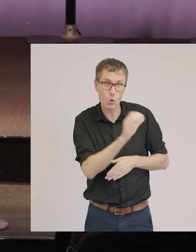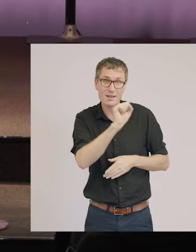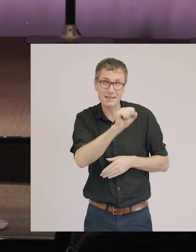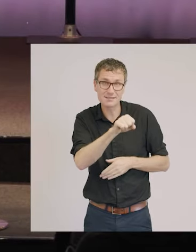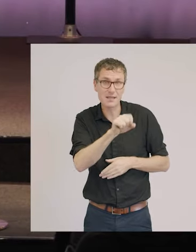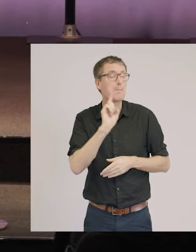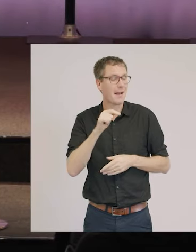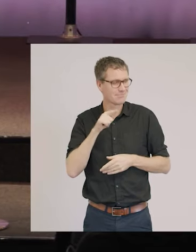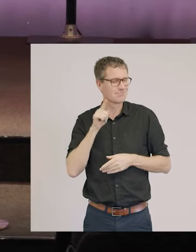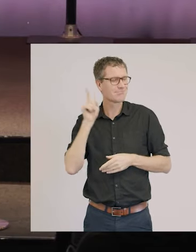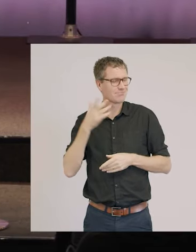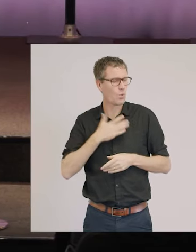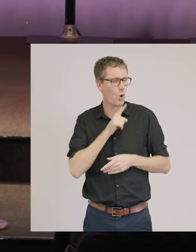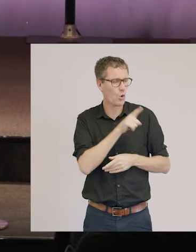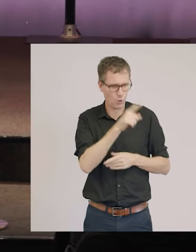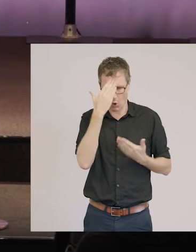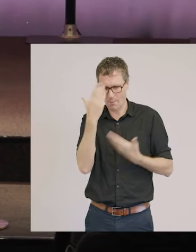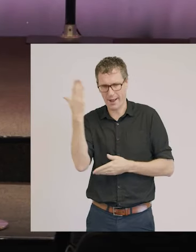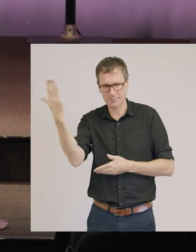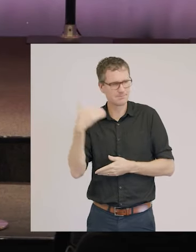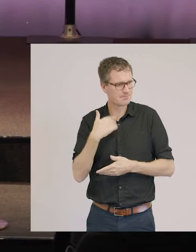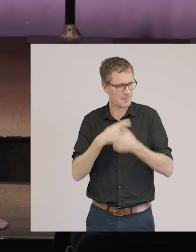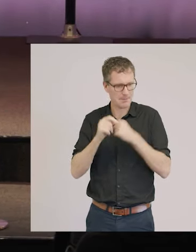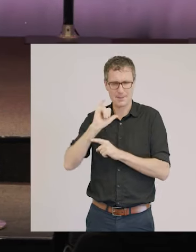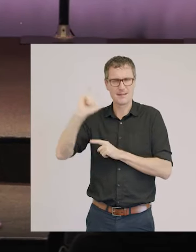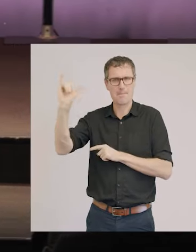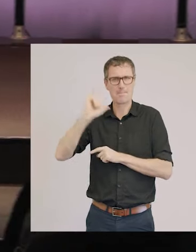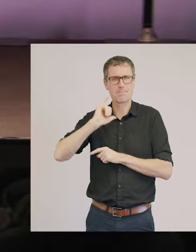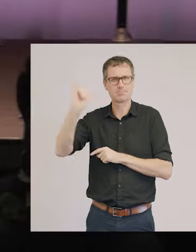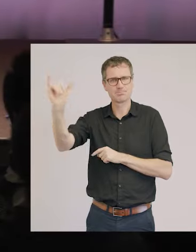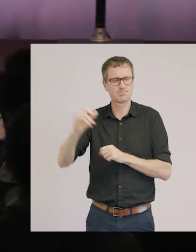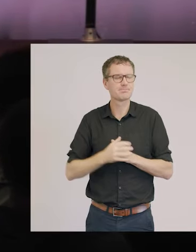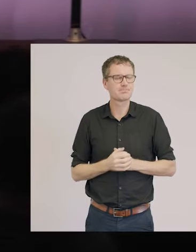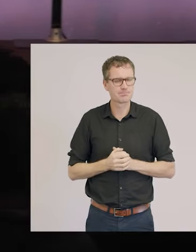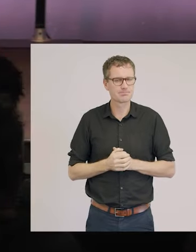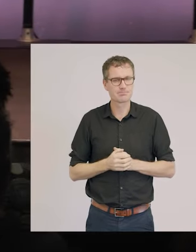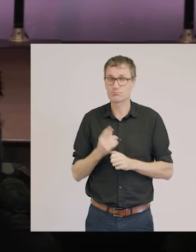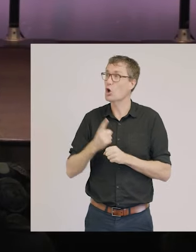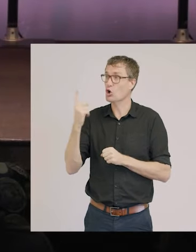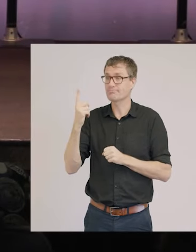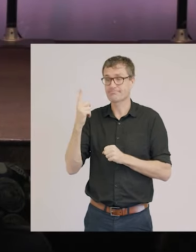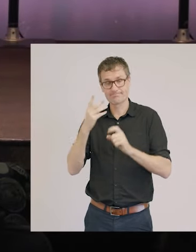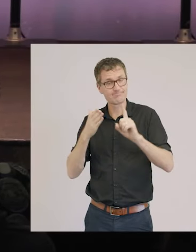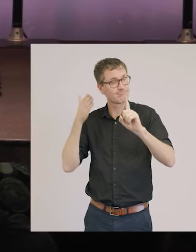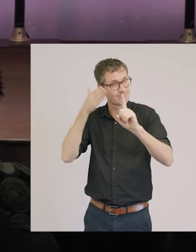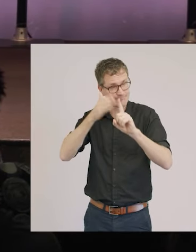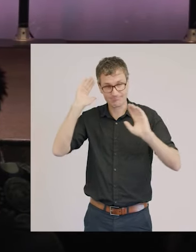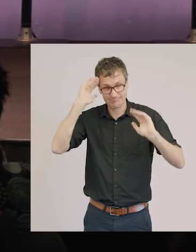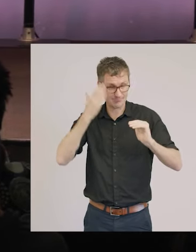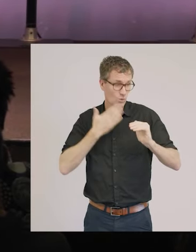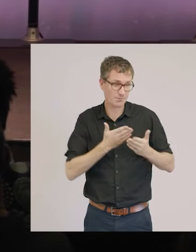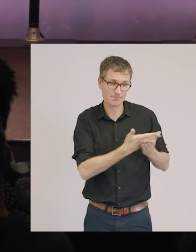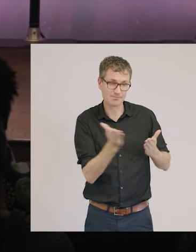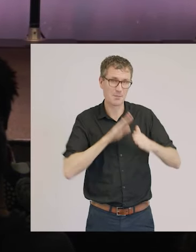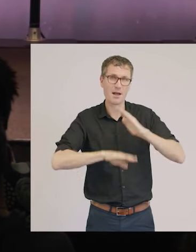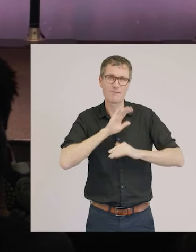all that stuff, but he also wants you to obey. He wants you to become more and more like him. So God does care the way